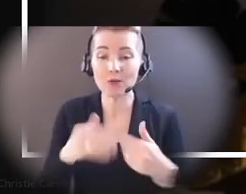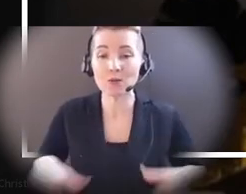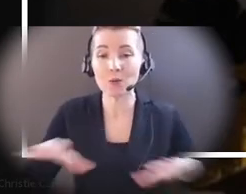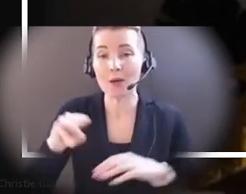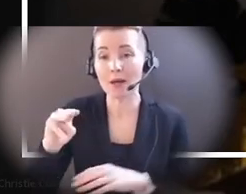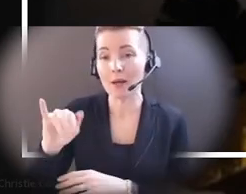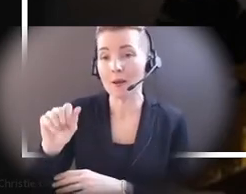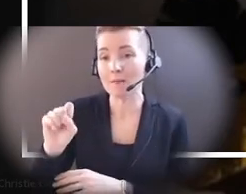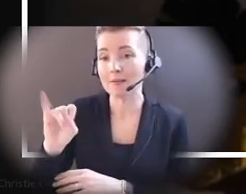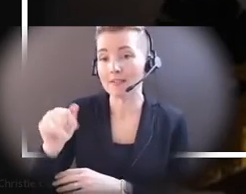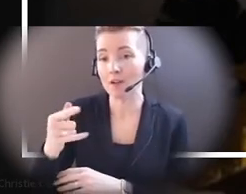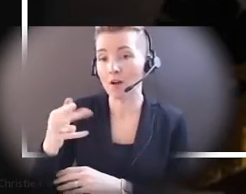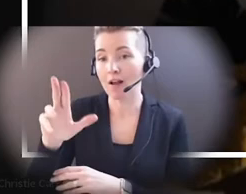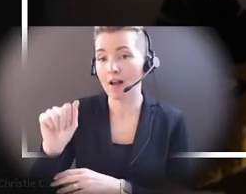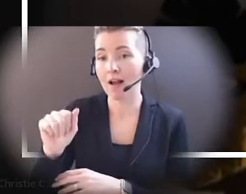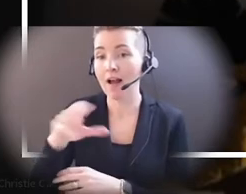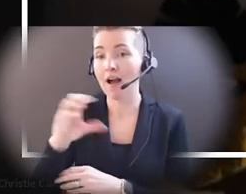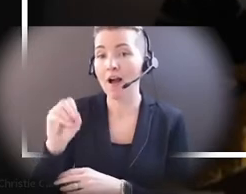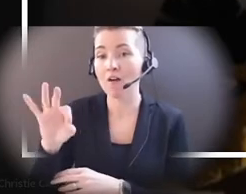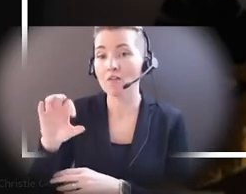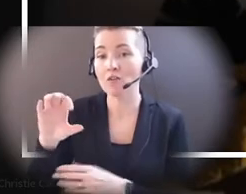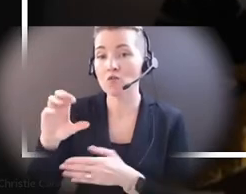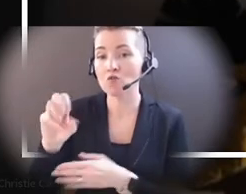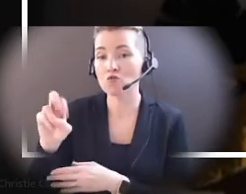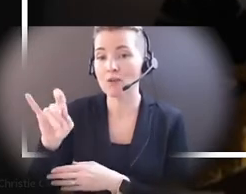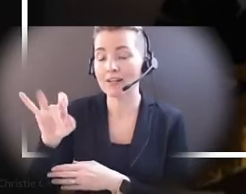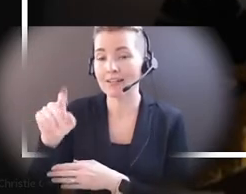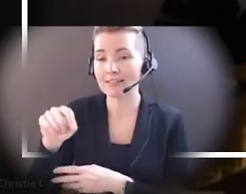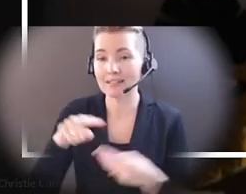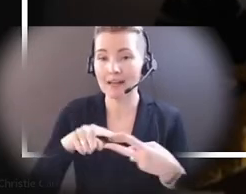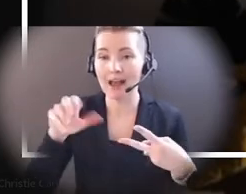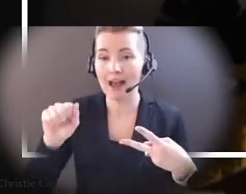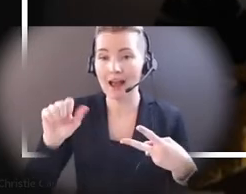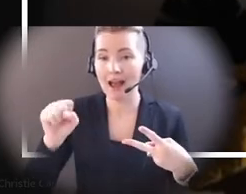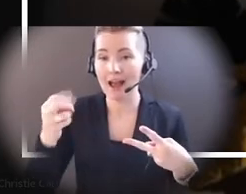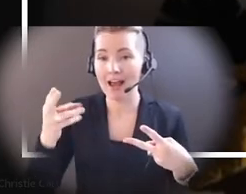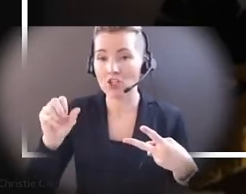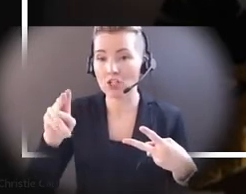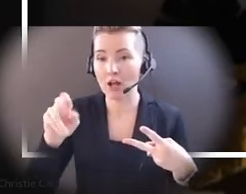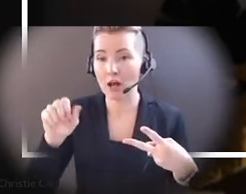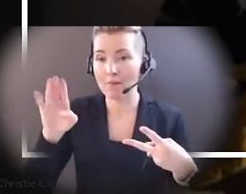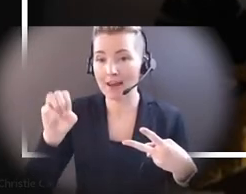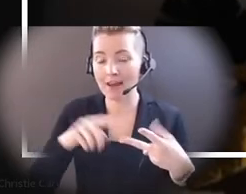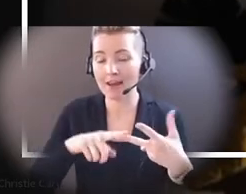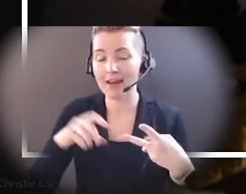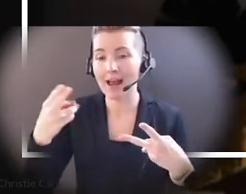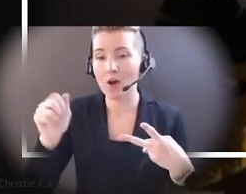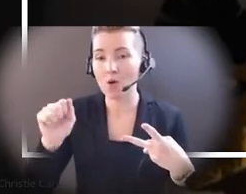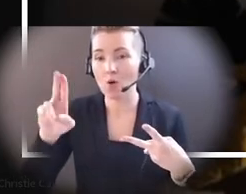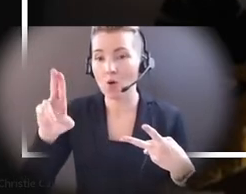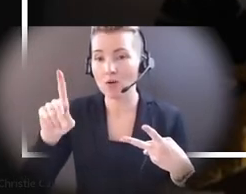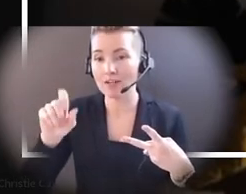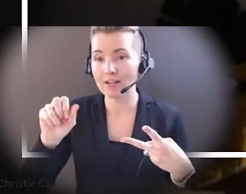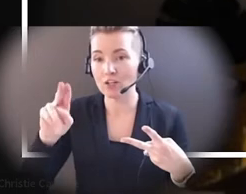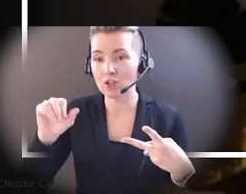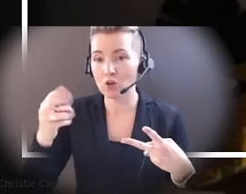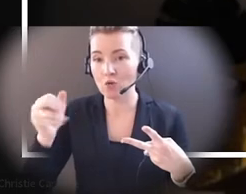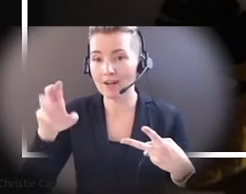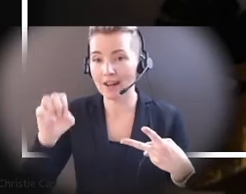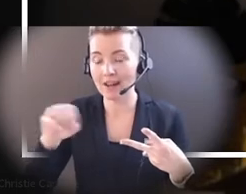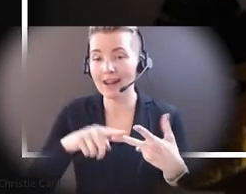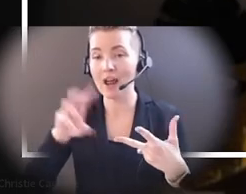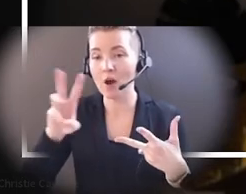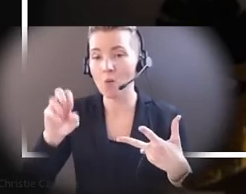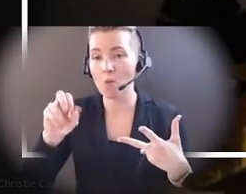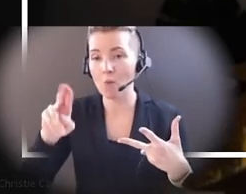Credit, of the Anishinaabe, as well as the Haudenosaunee, the Petun First Nations, and the Wendat. They are the indigenous,